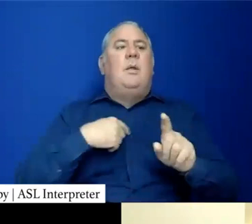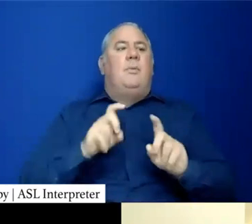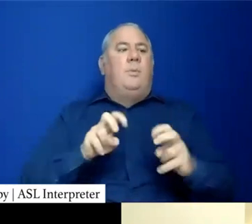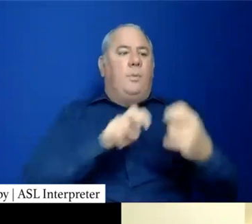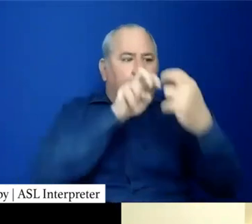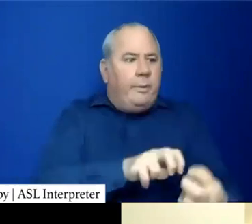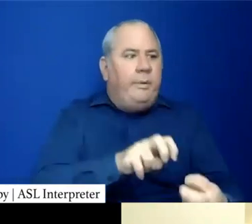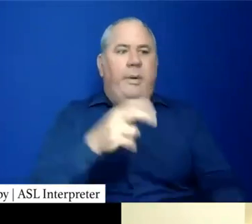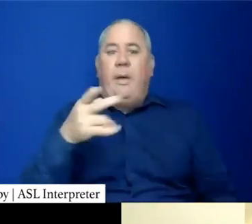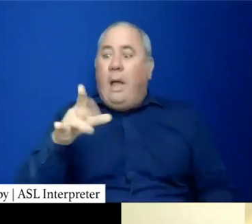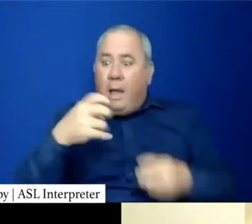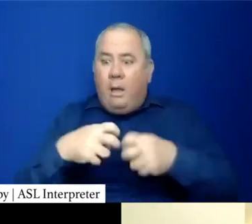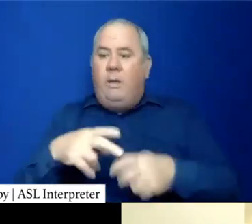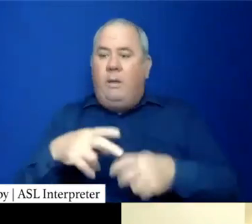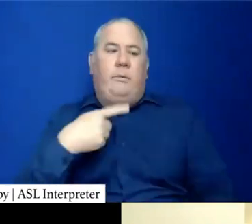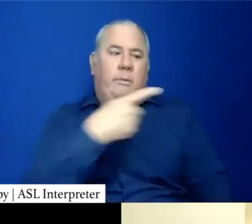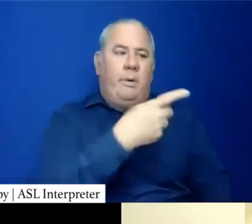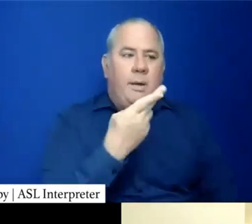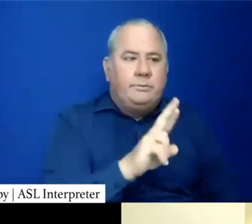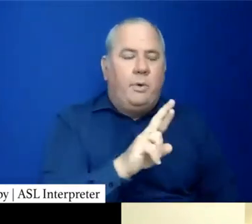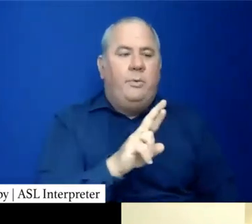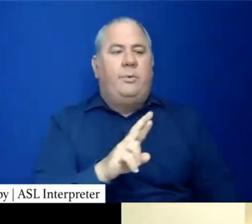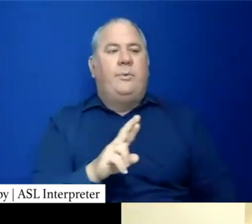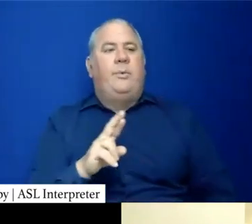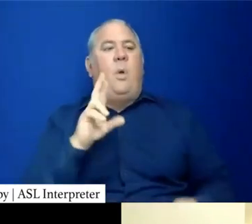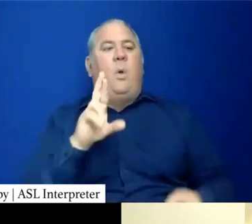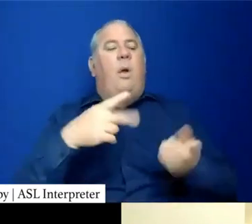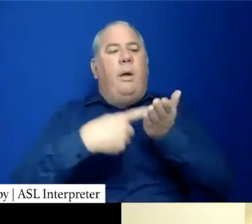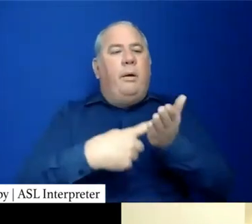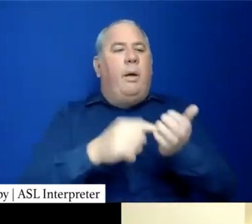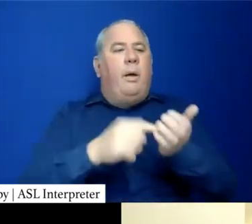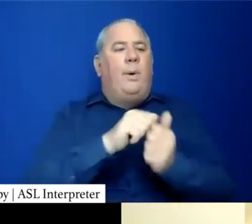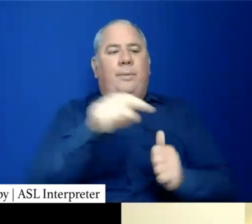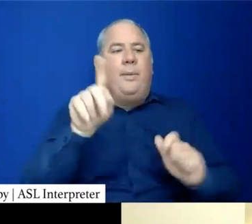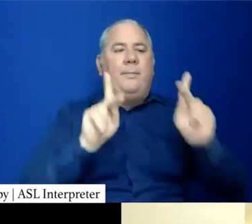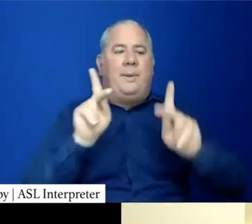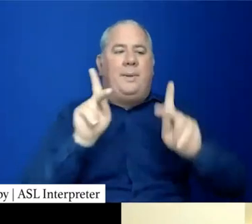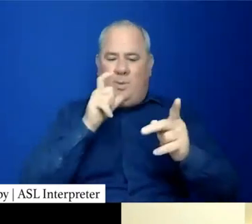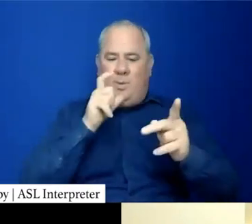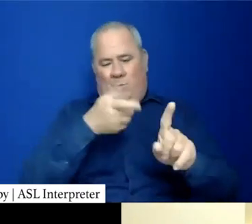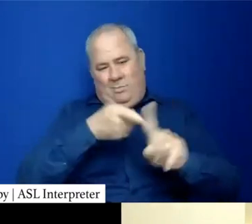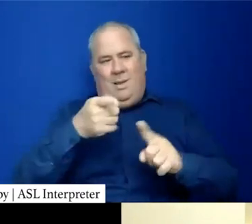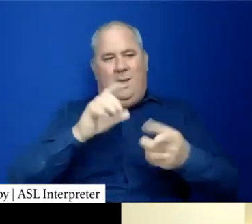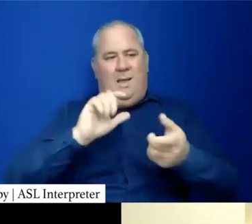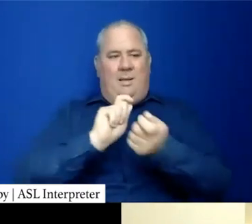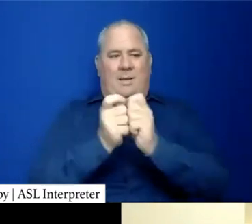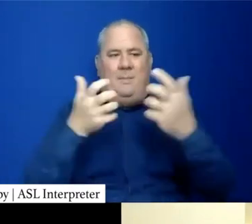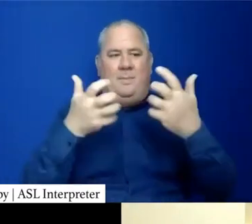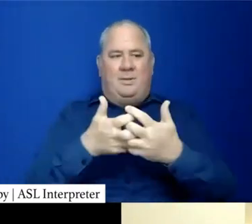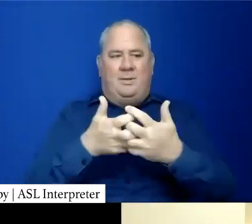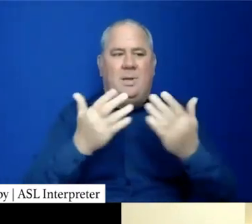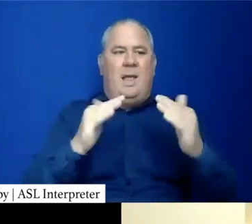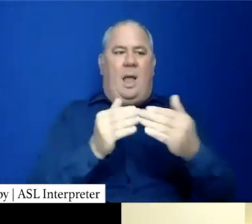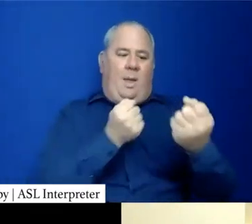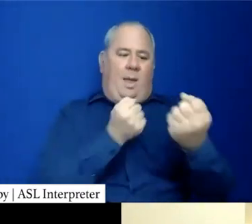to whoever at your institution does accommodation. You have to actually advocate for them and advocate